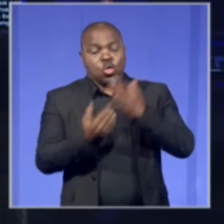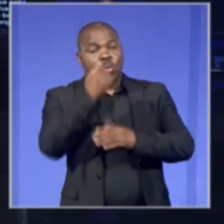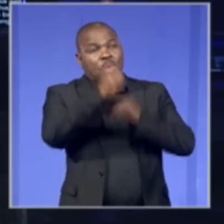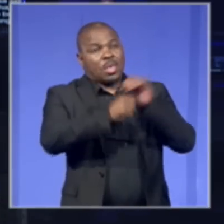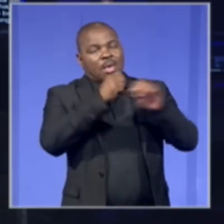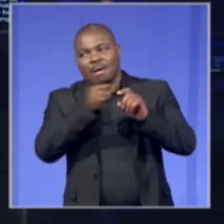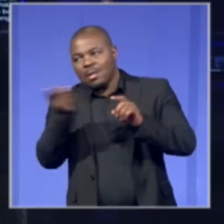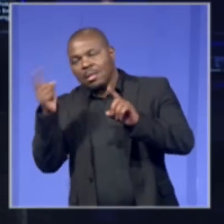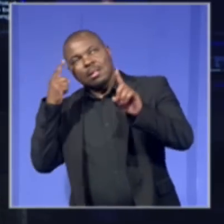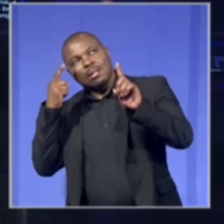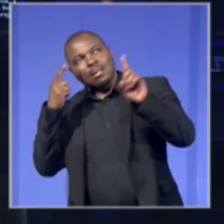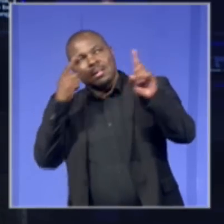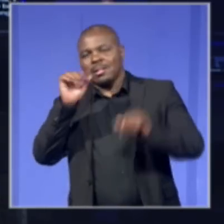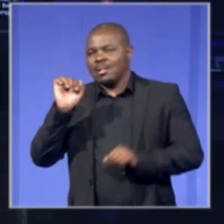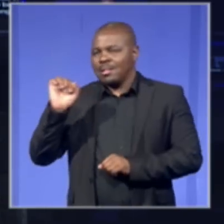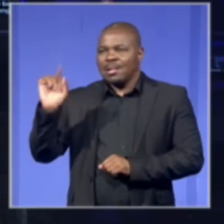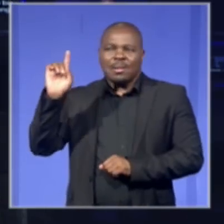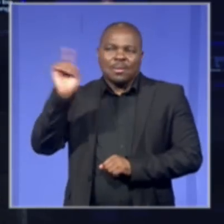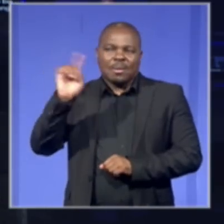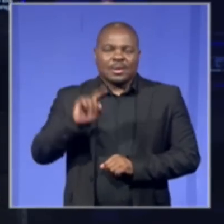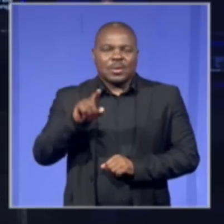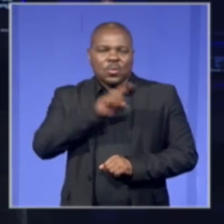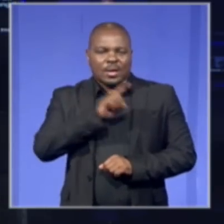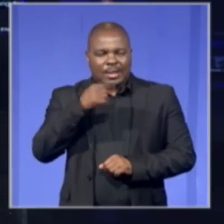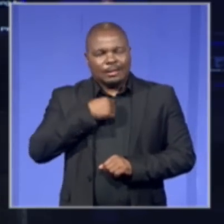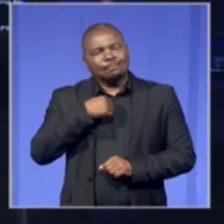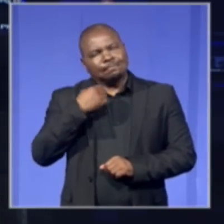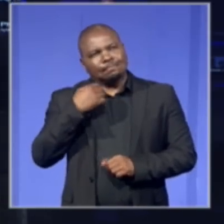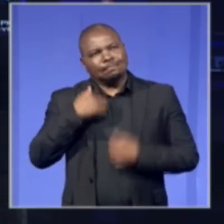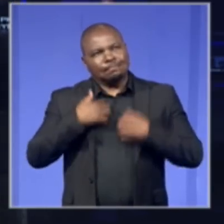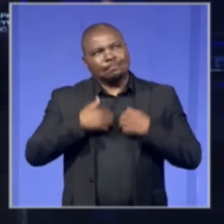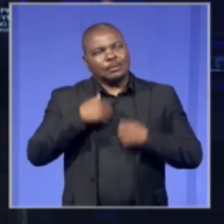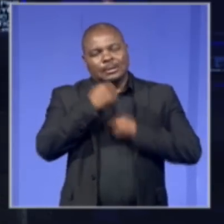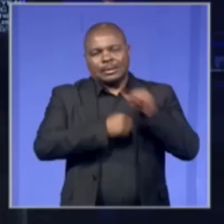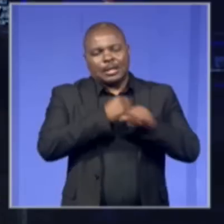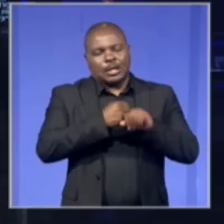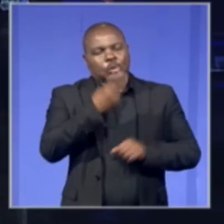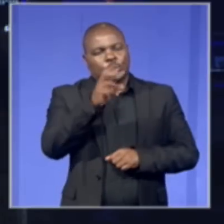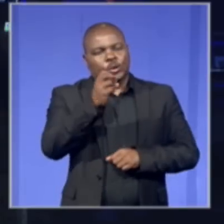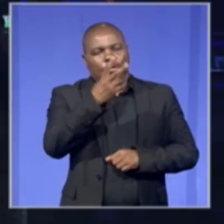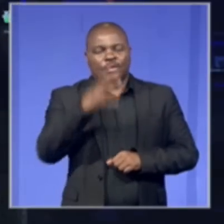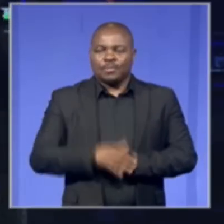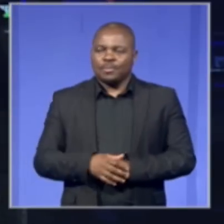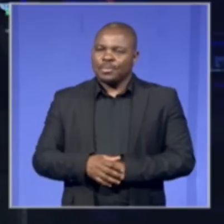setjha nakong ena eo ba shebileng ho 2025. Tebogo re a o amohela.